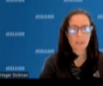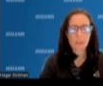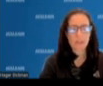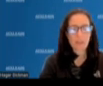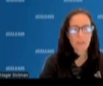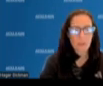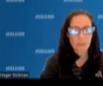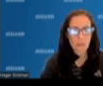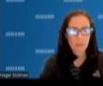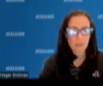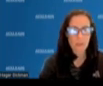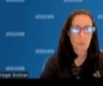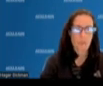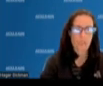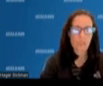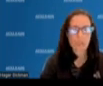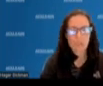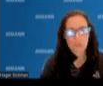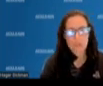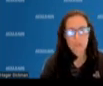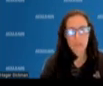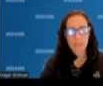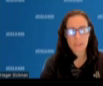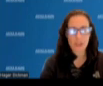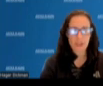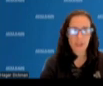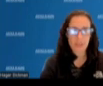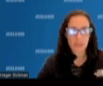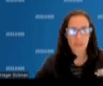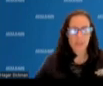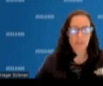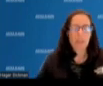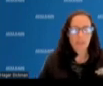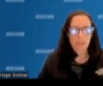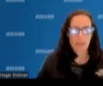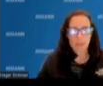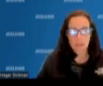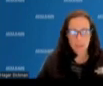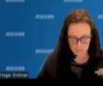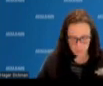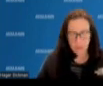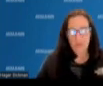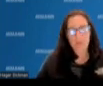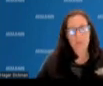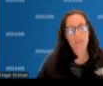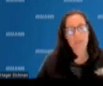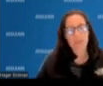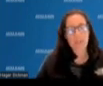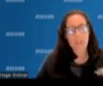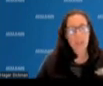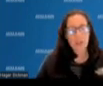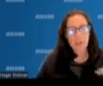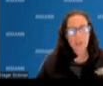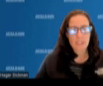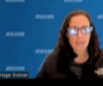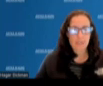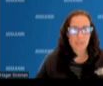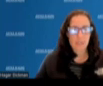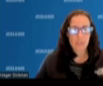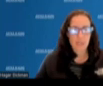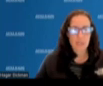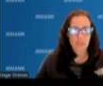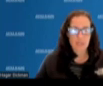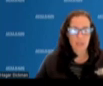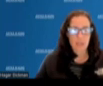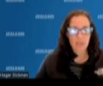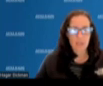in California and all the work that we've been doing here to really ensure that people, that older adults and people with disabilities who need